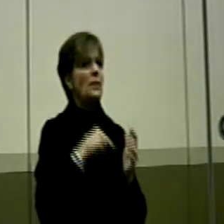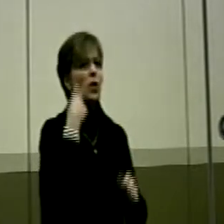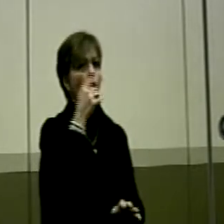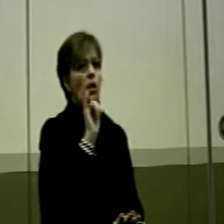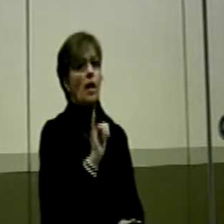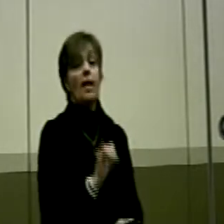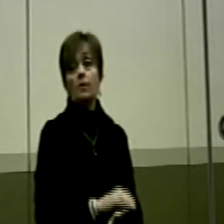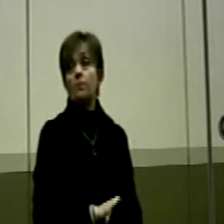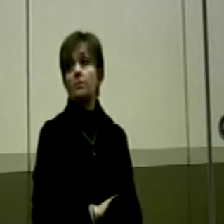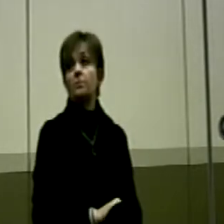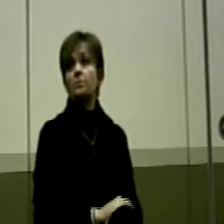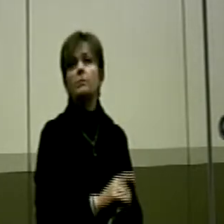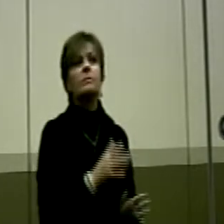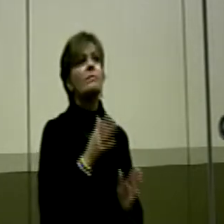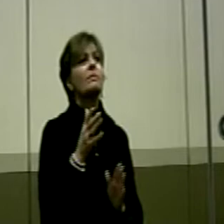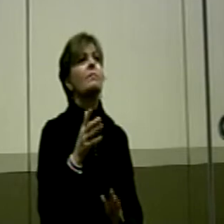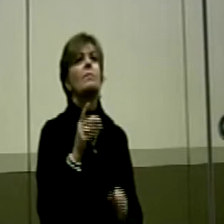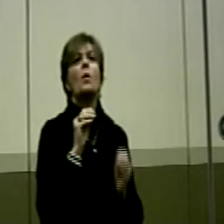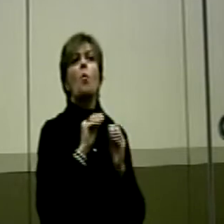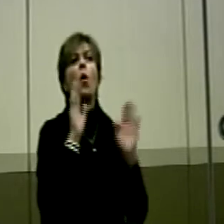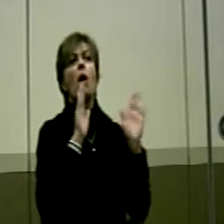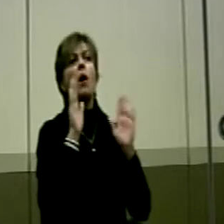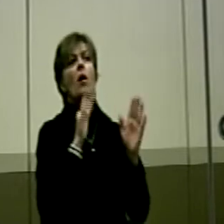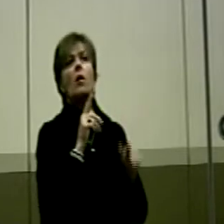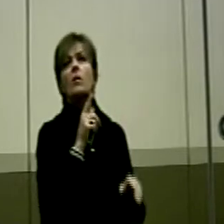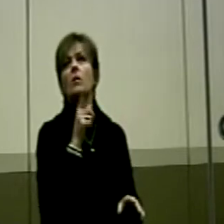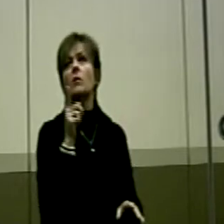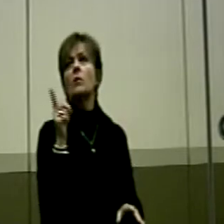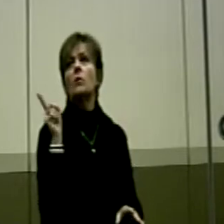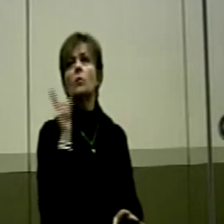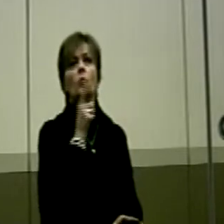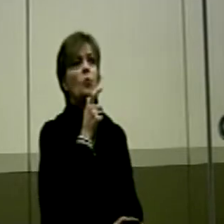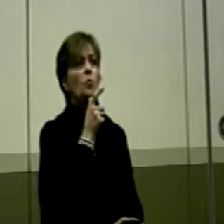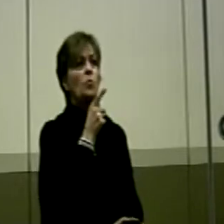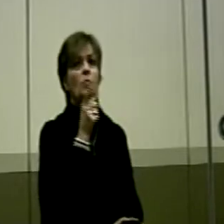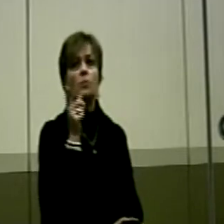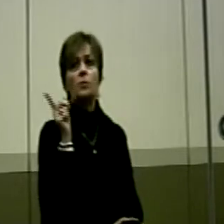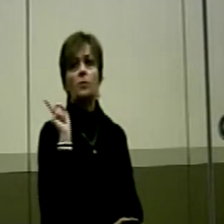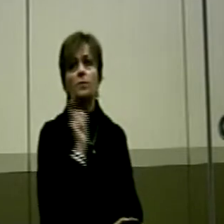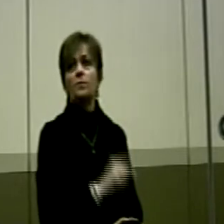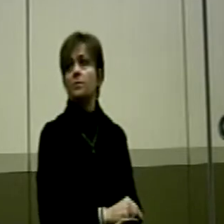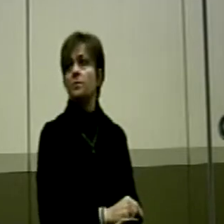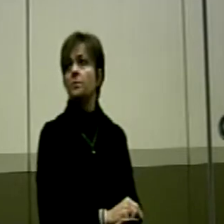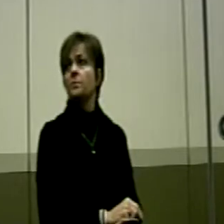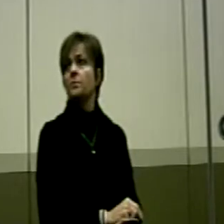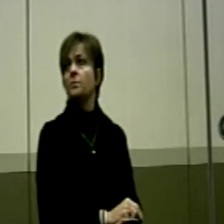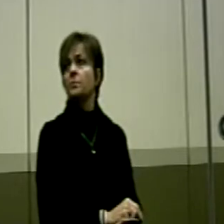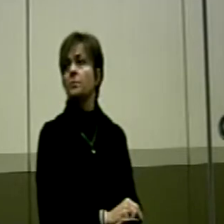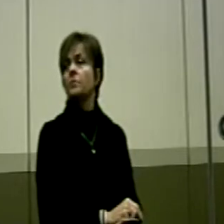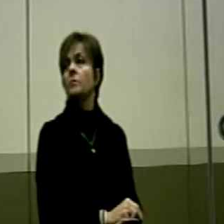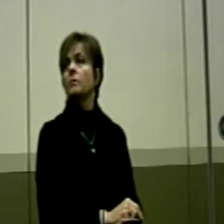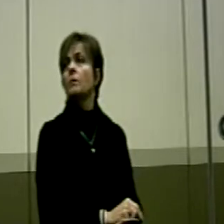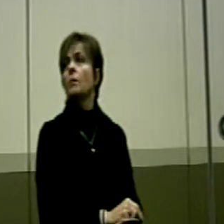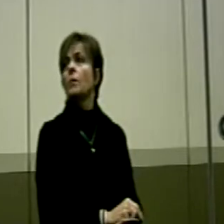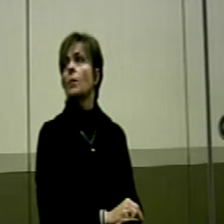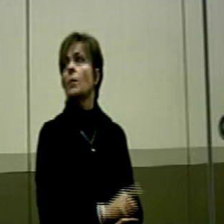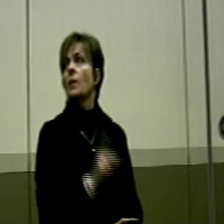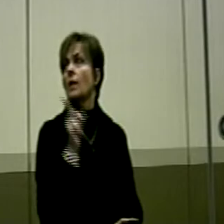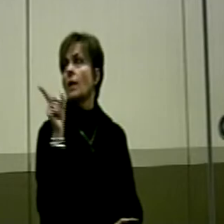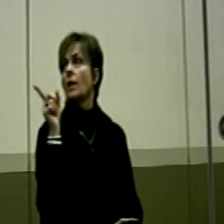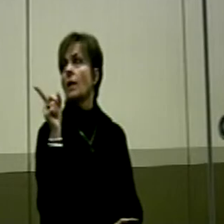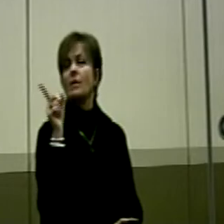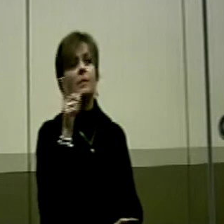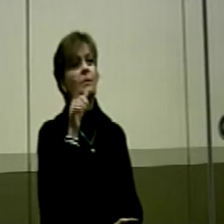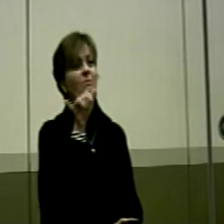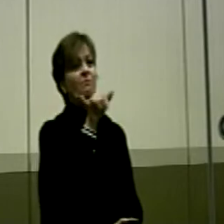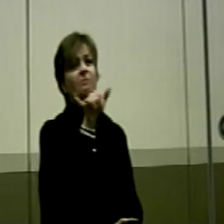deciding what the rules are. Excellent. And that's really thinking again from a social. Could you ask me to